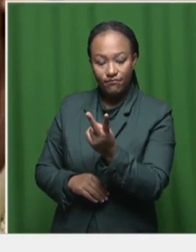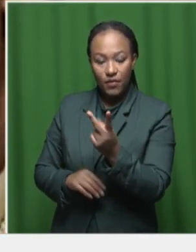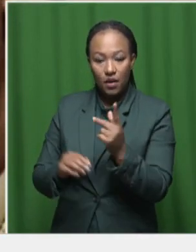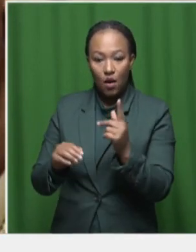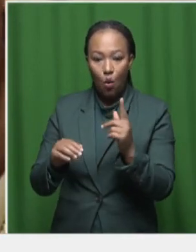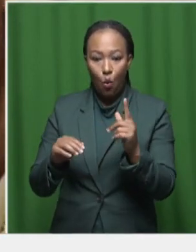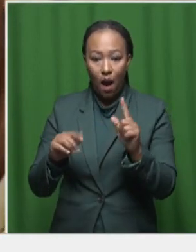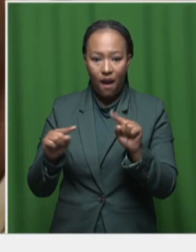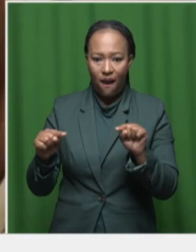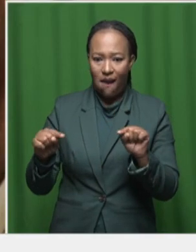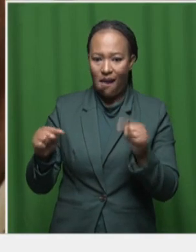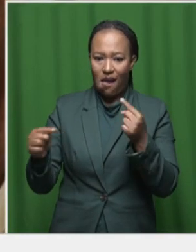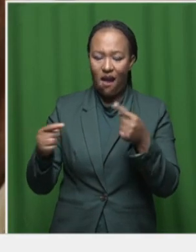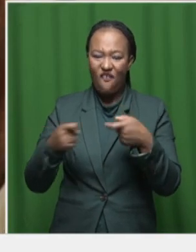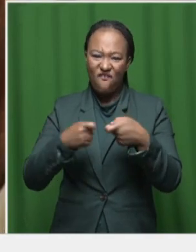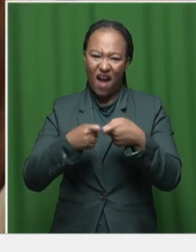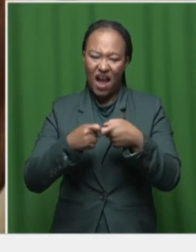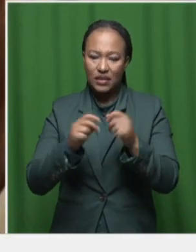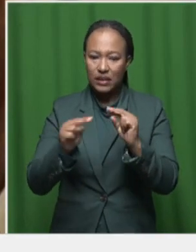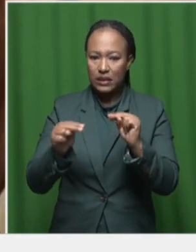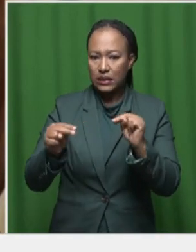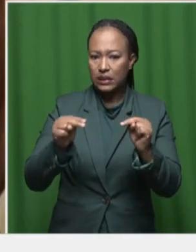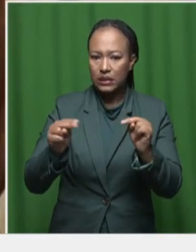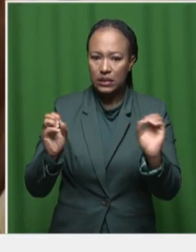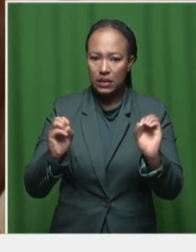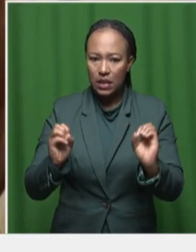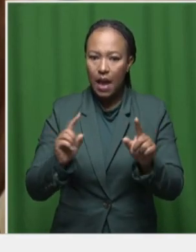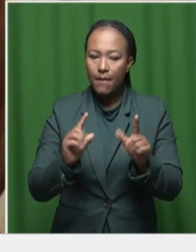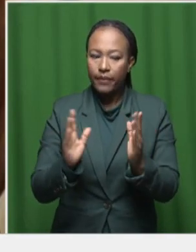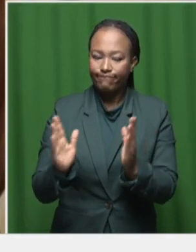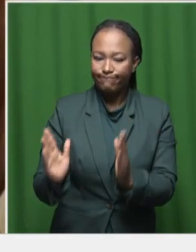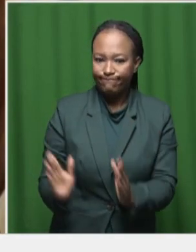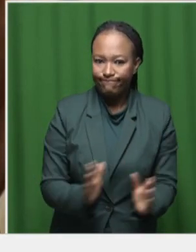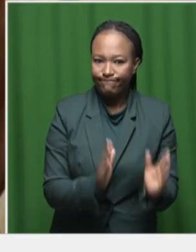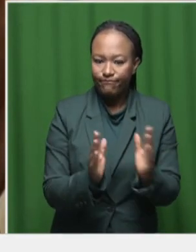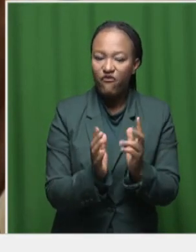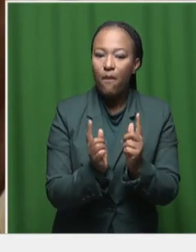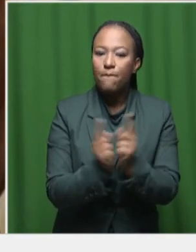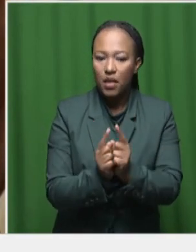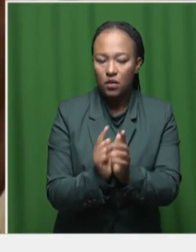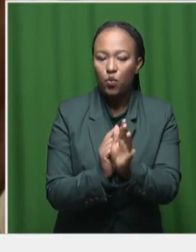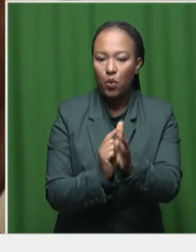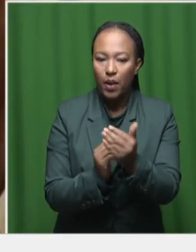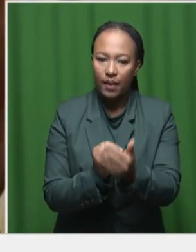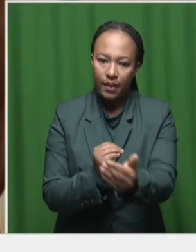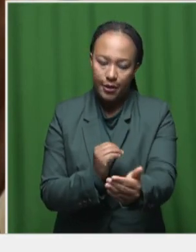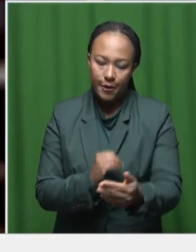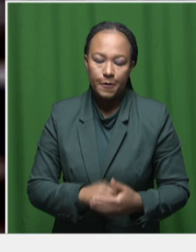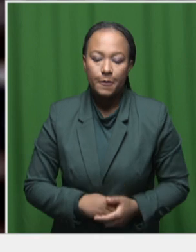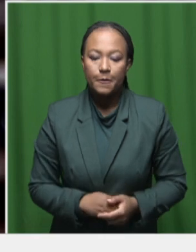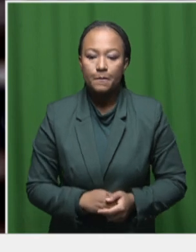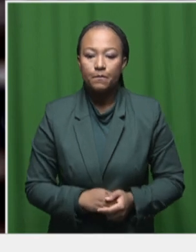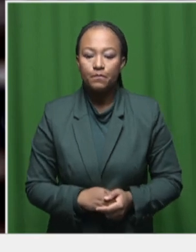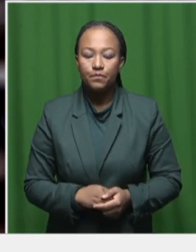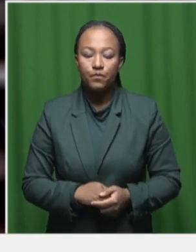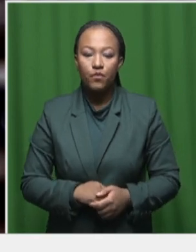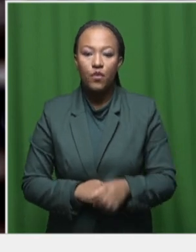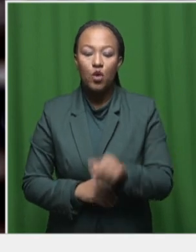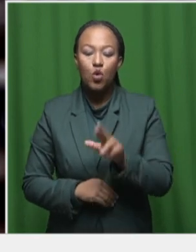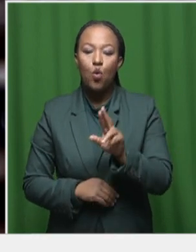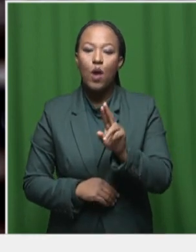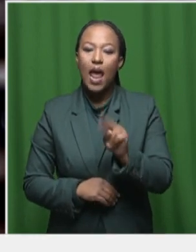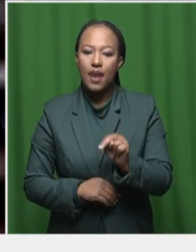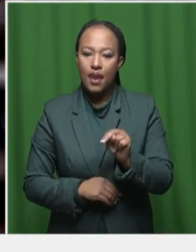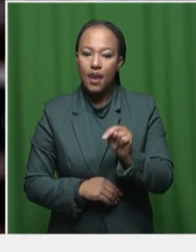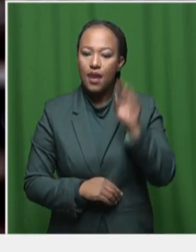generals, but preparations for talks are reportedly underway. The UN's top official in Sudan, Volker